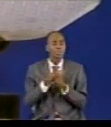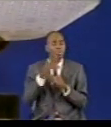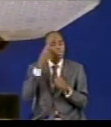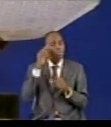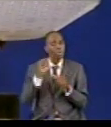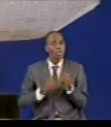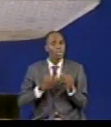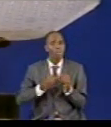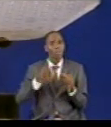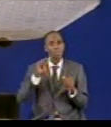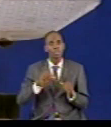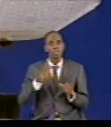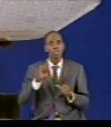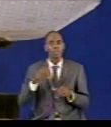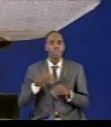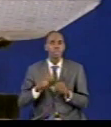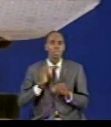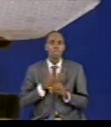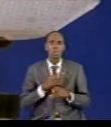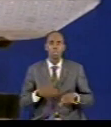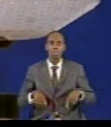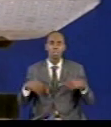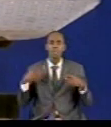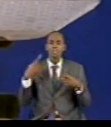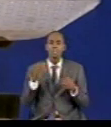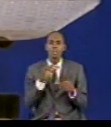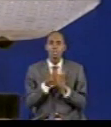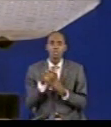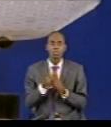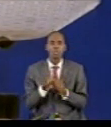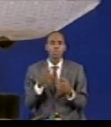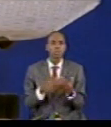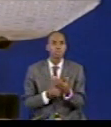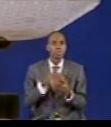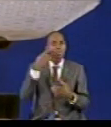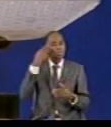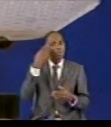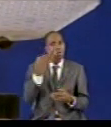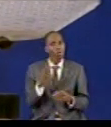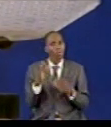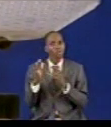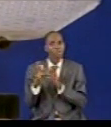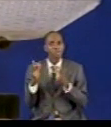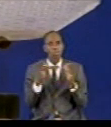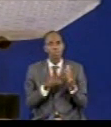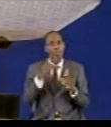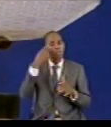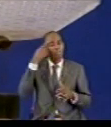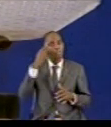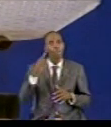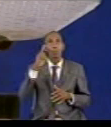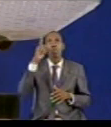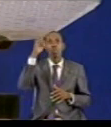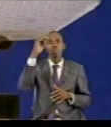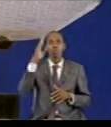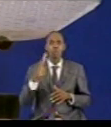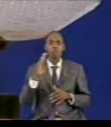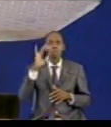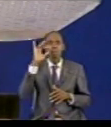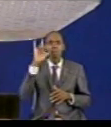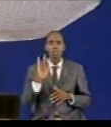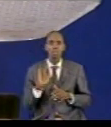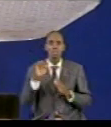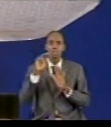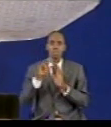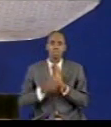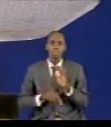need in our lives. The sufficient gospel of Jesus for godliness and for glory.